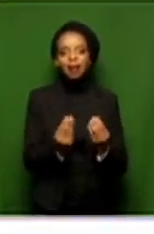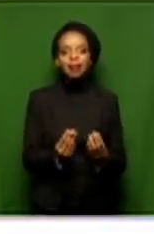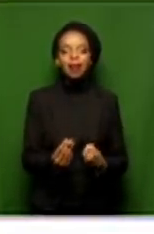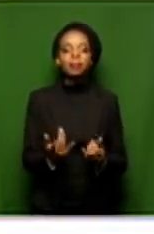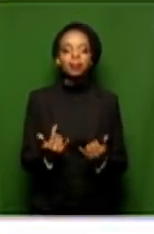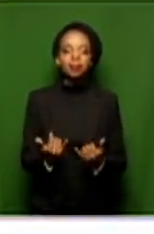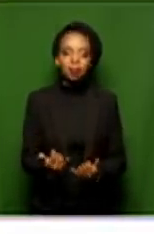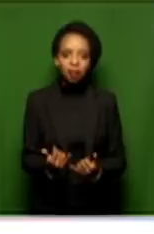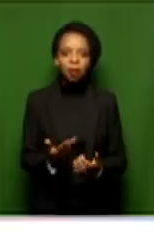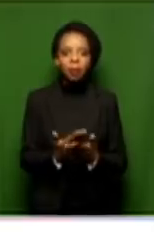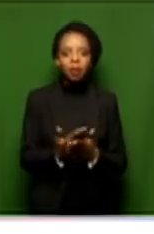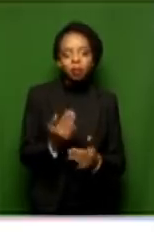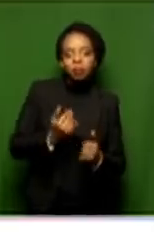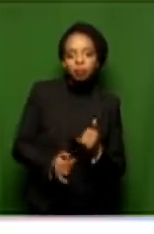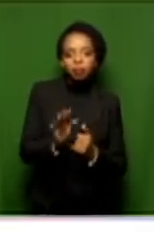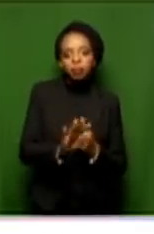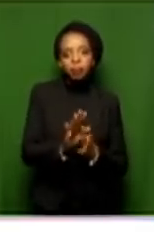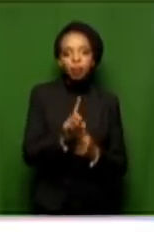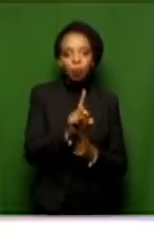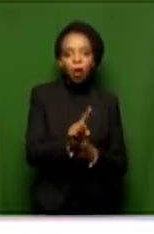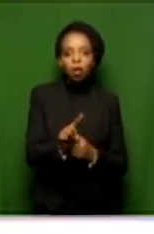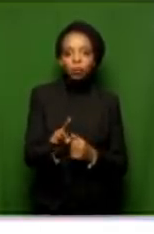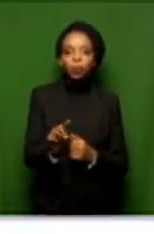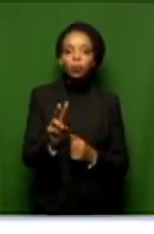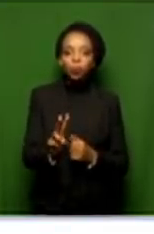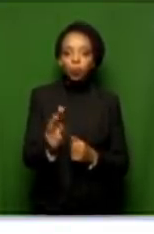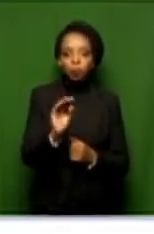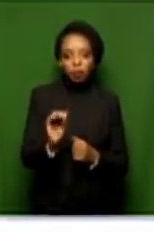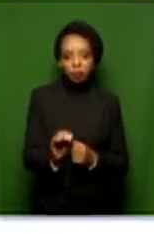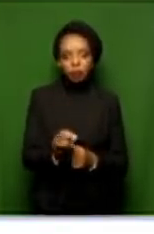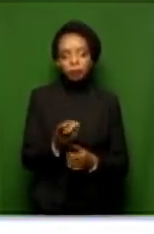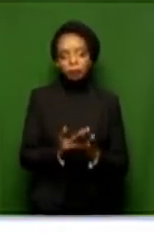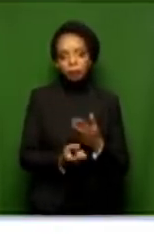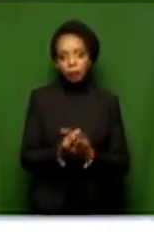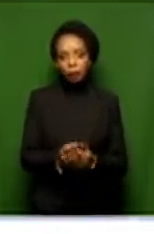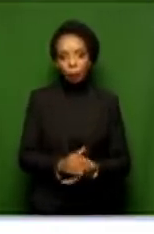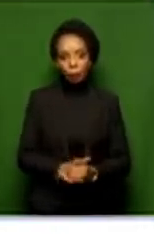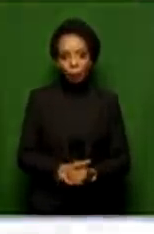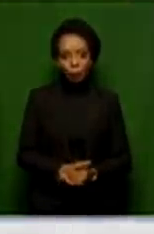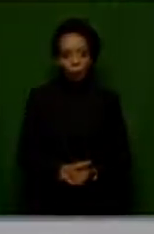margin of about 1% and 2% is what you can factor in. But with that, it's back to the studio.